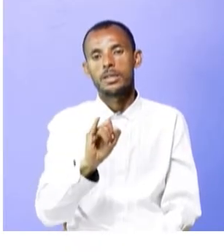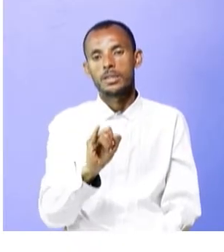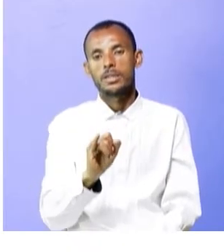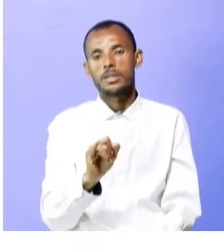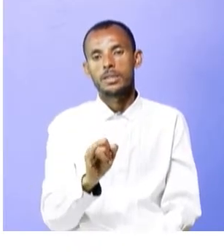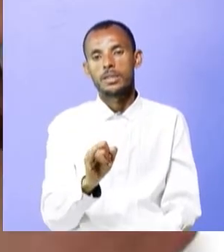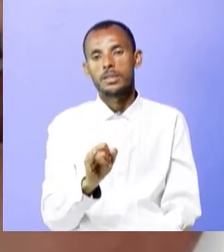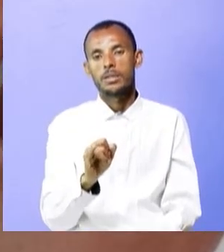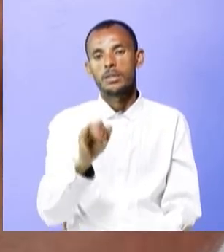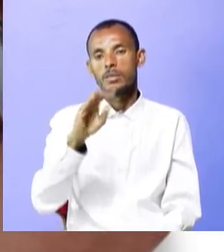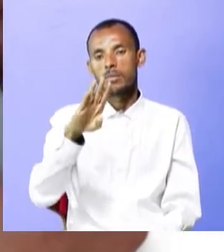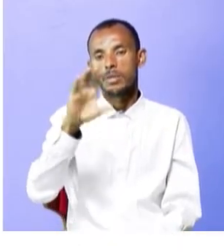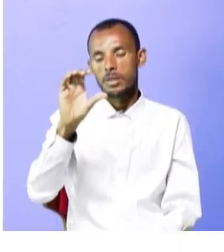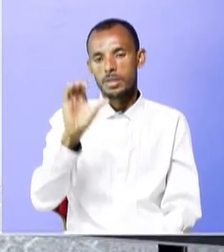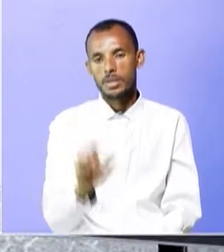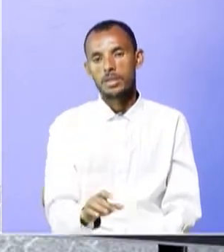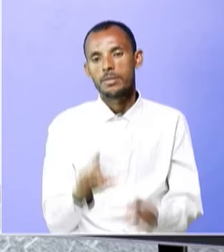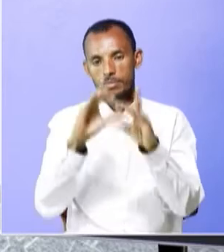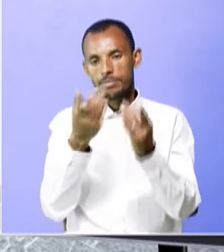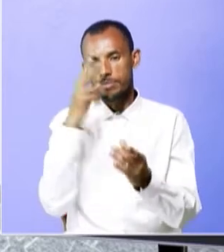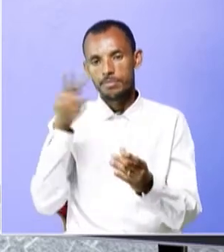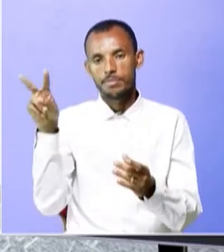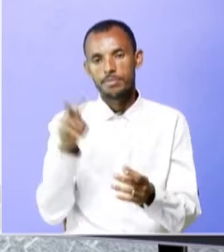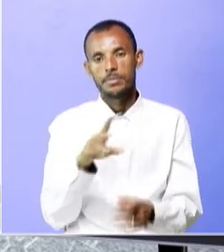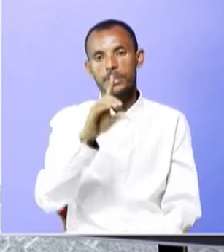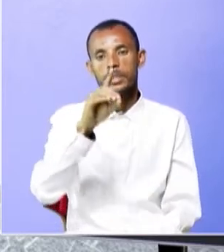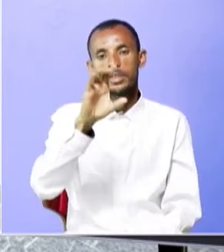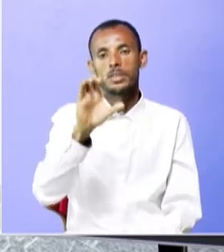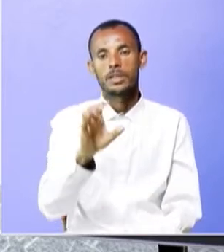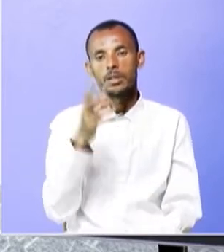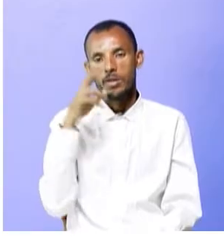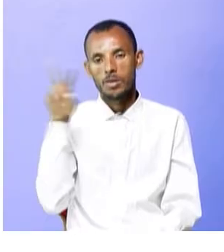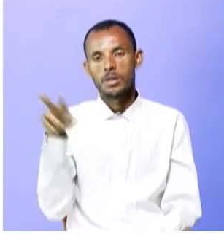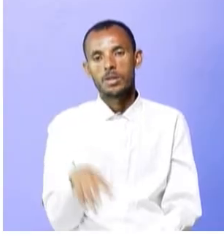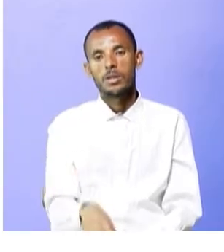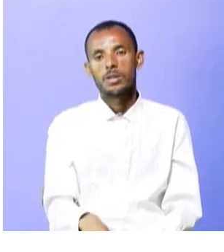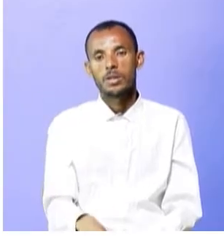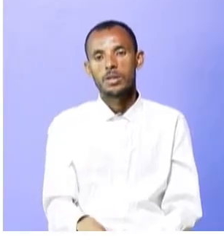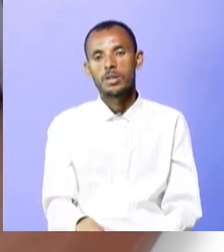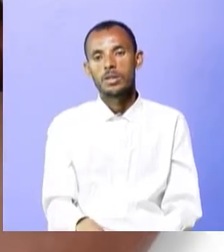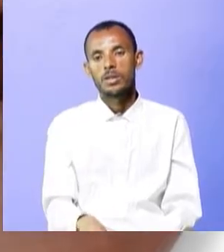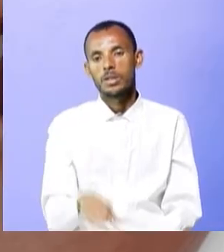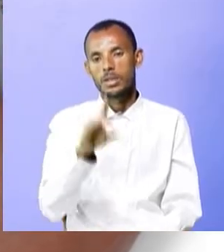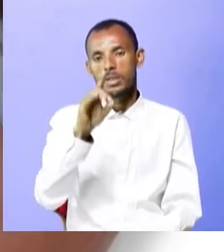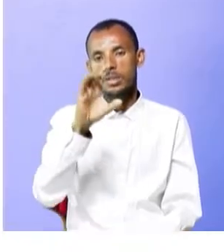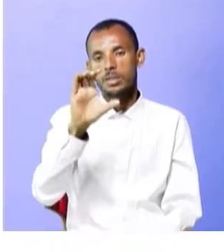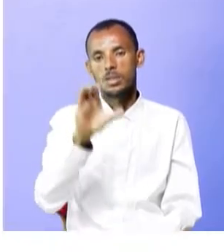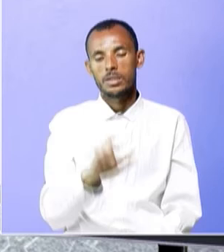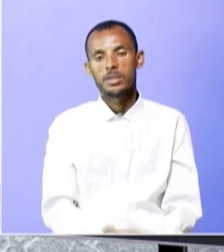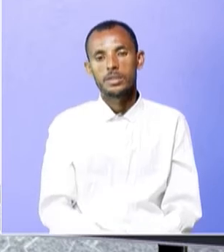part, okay? DC is this part.